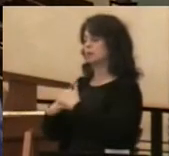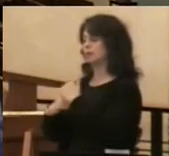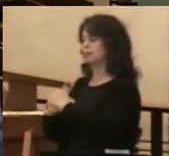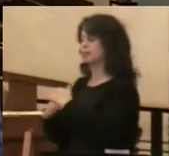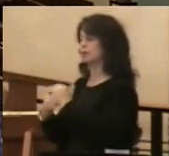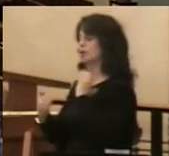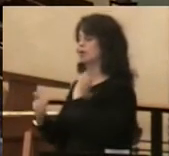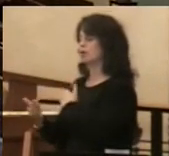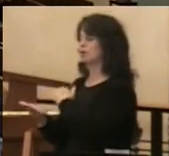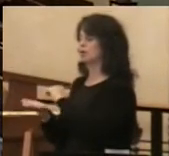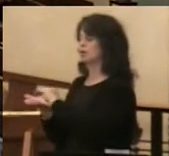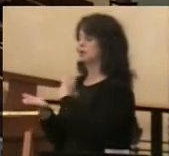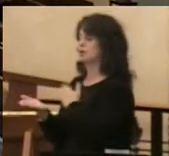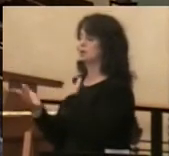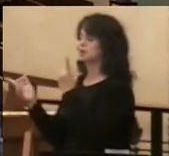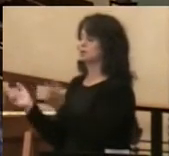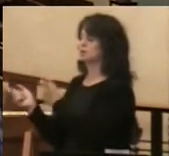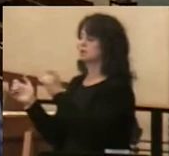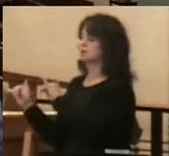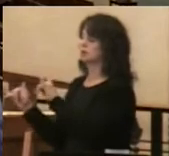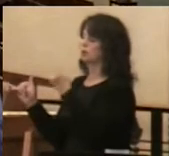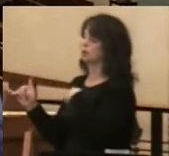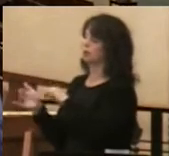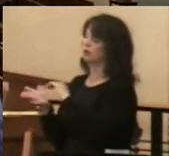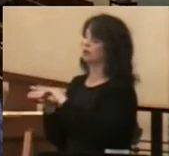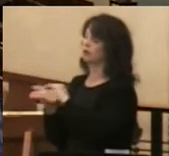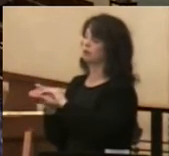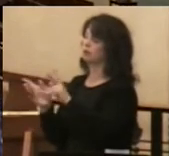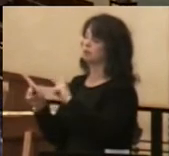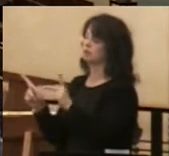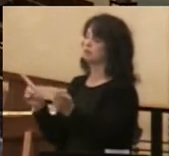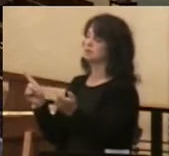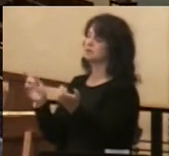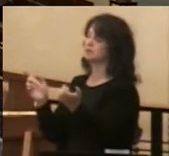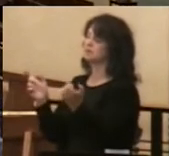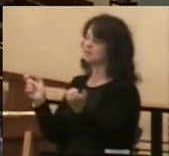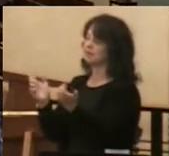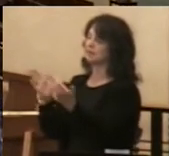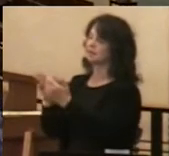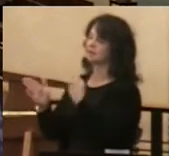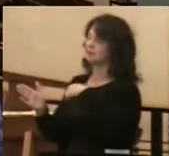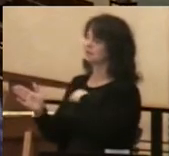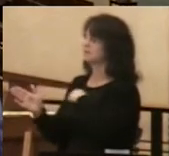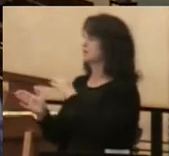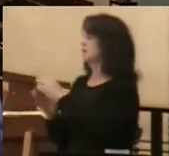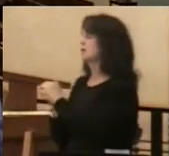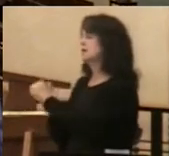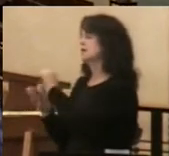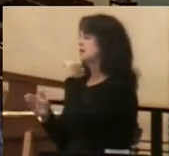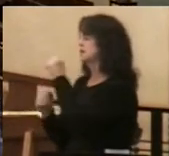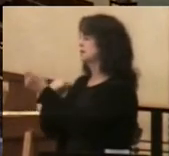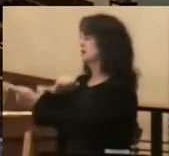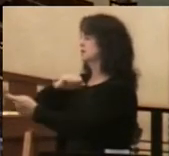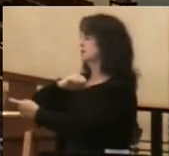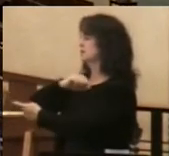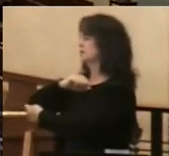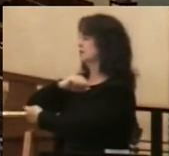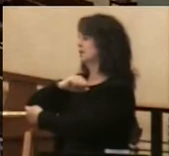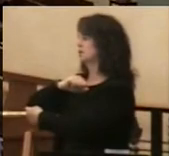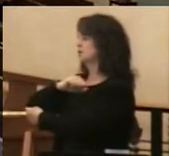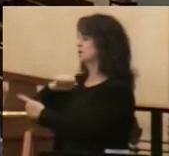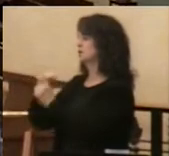bread, and forgive us our trespasses, as we forgive those who trespass against us. And lead us not